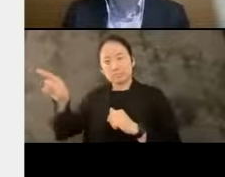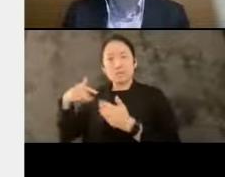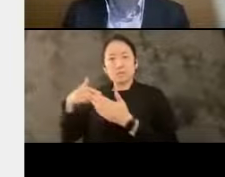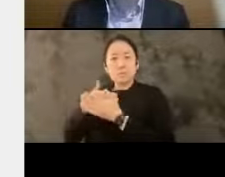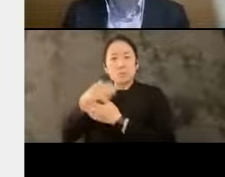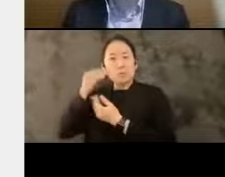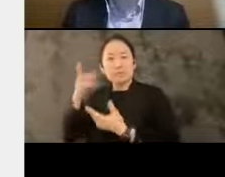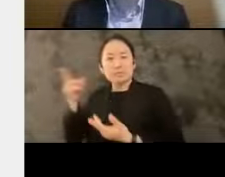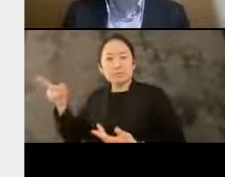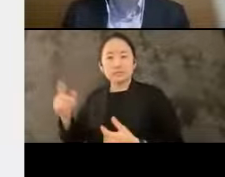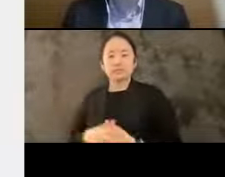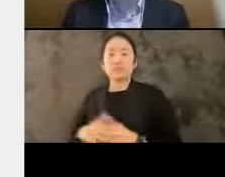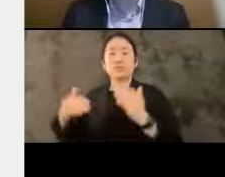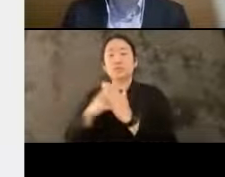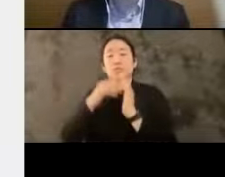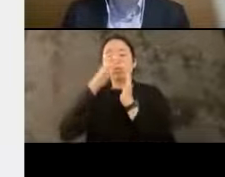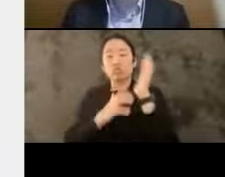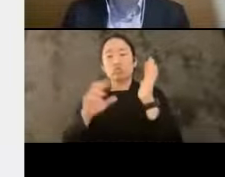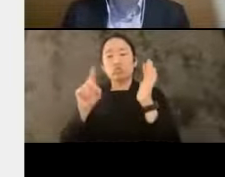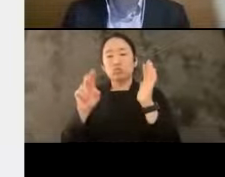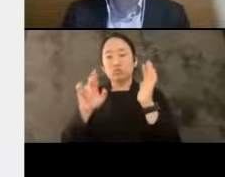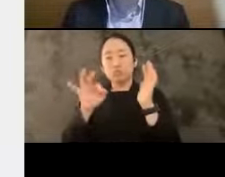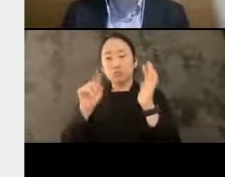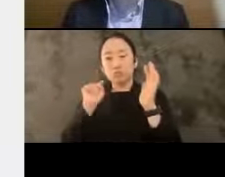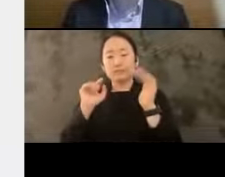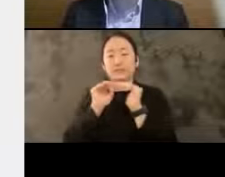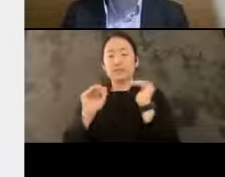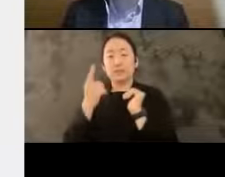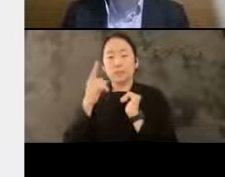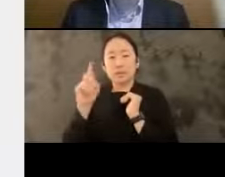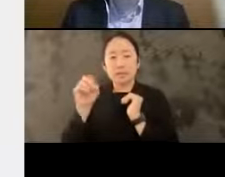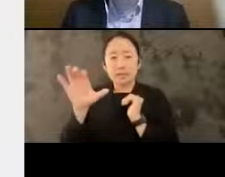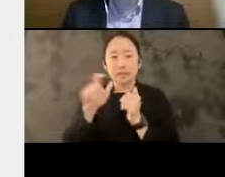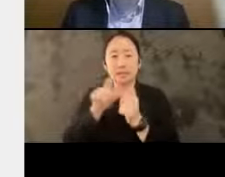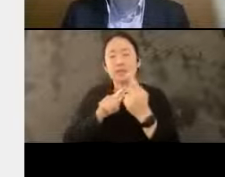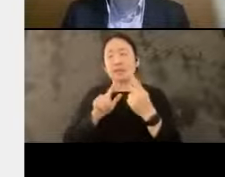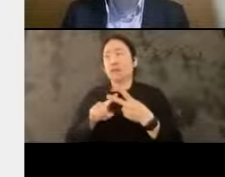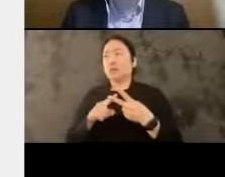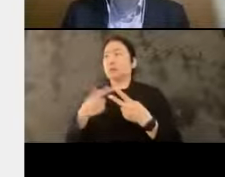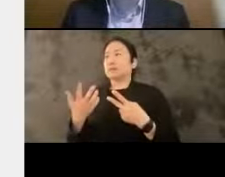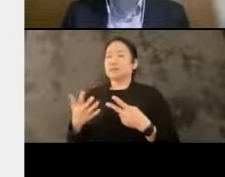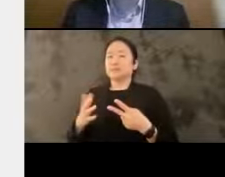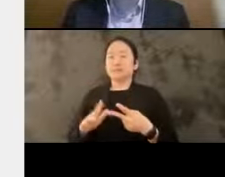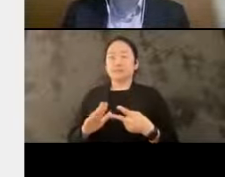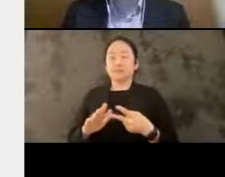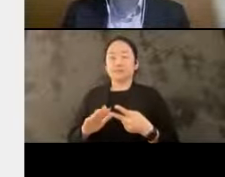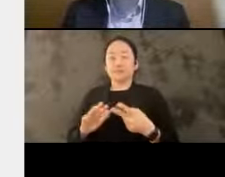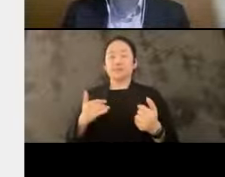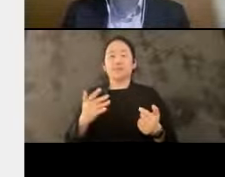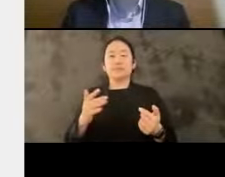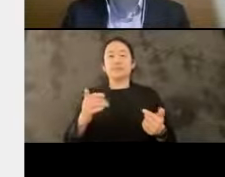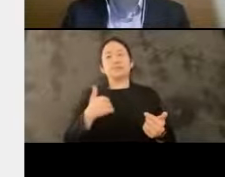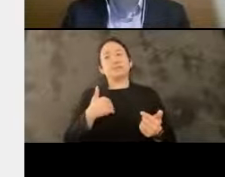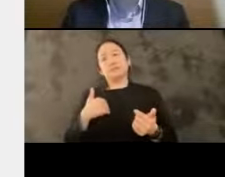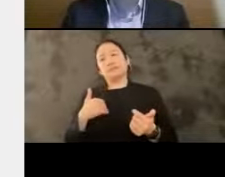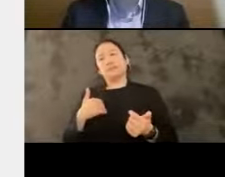website. So we do have a draft tier 1 document. We've got a full